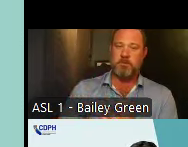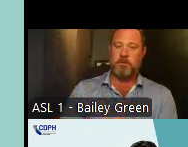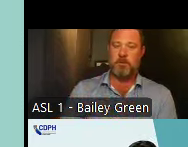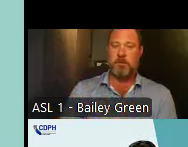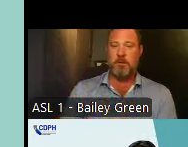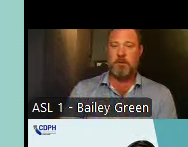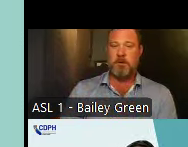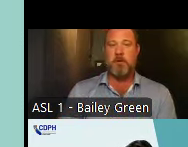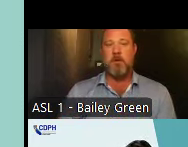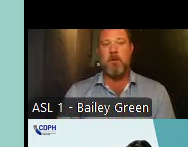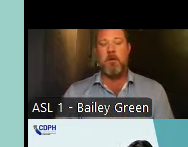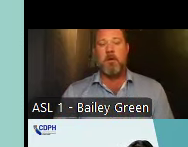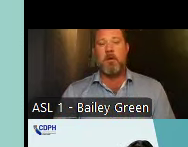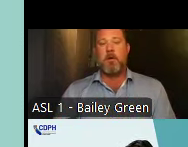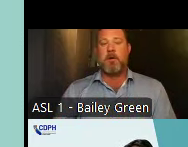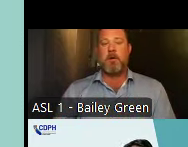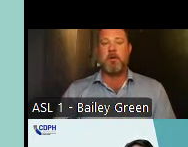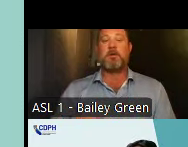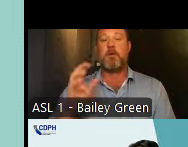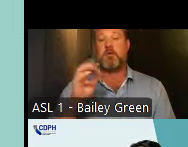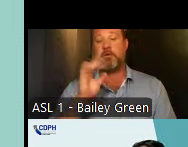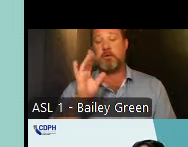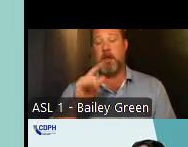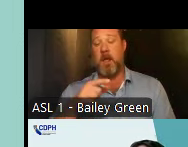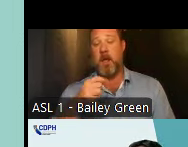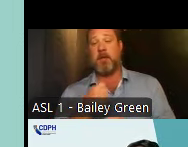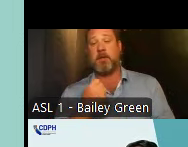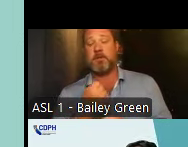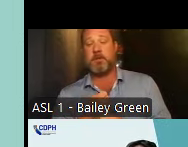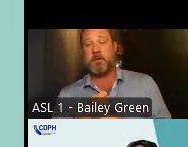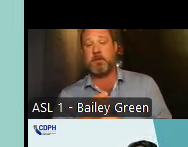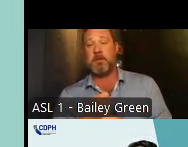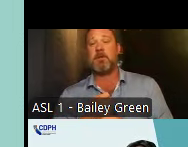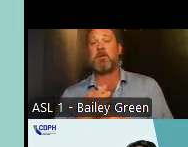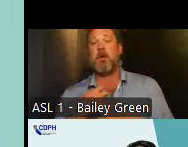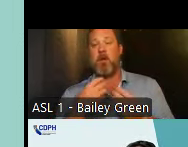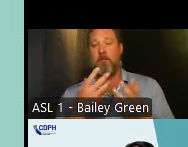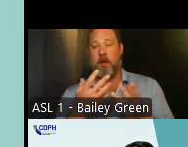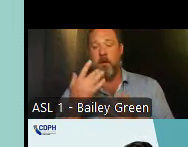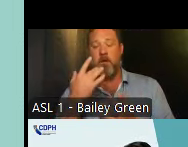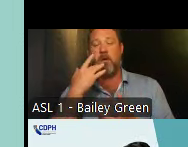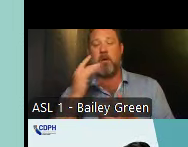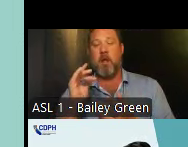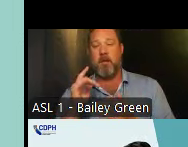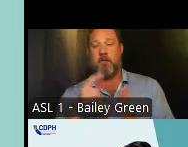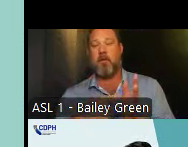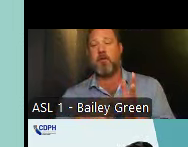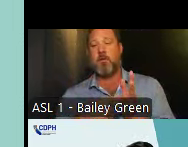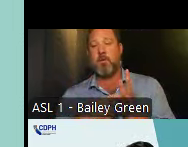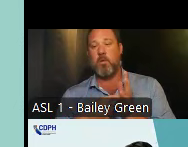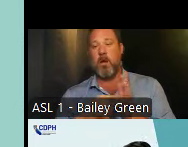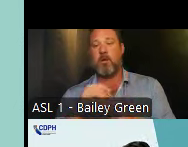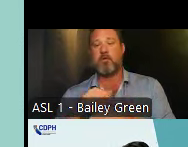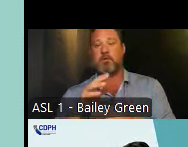so just in July of this year, health providers in California are required to